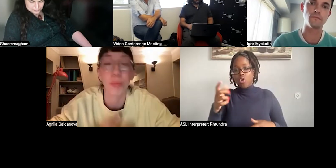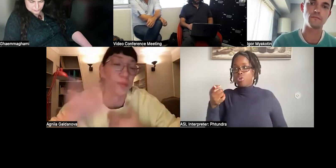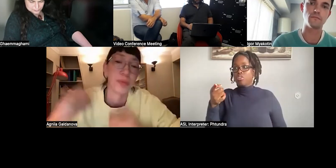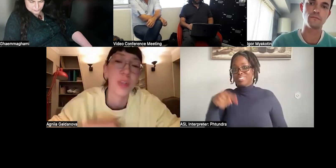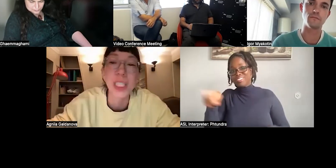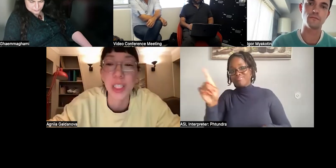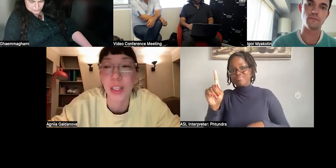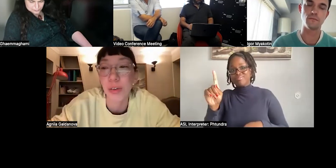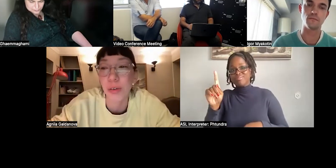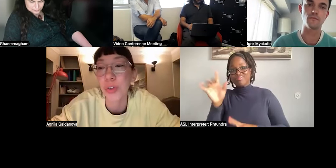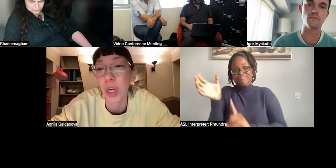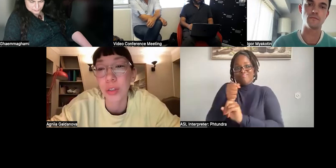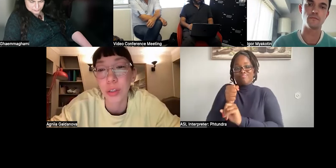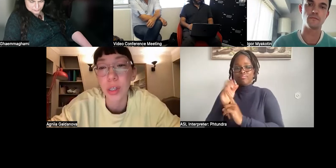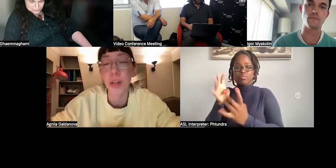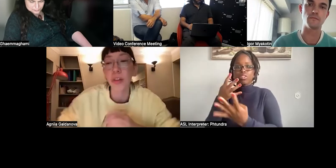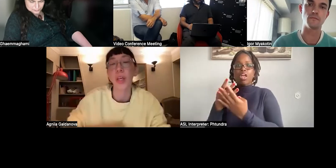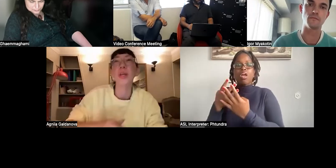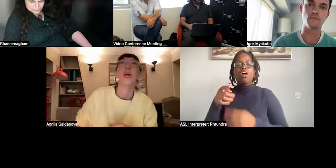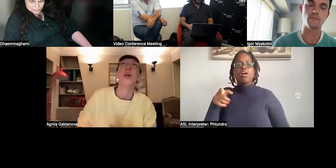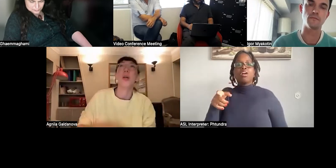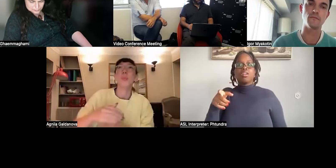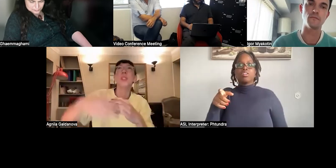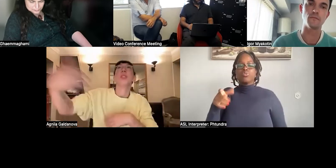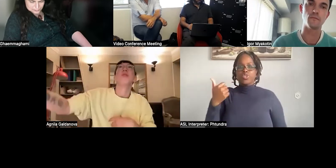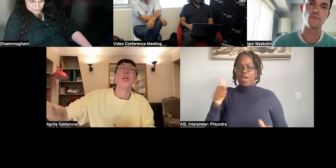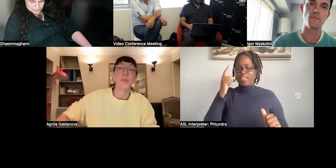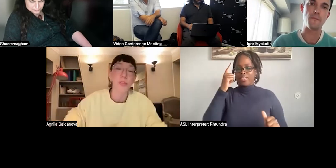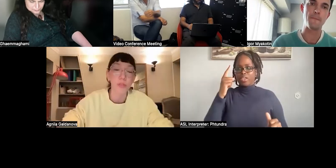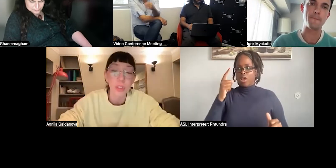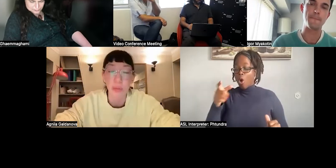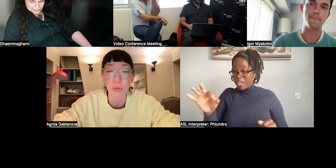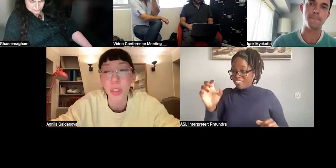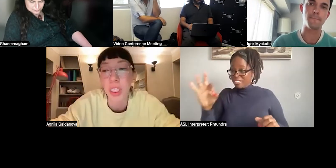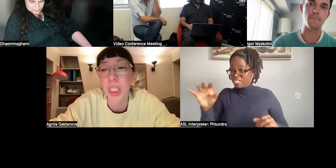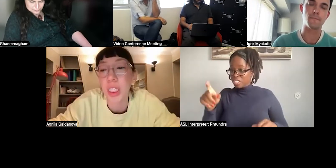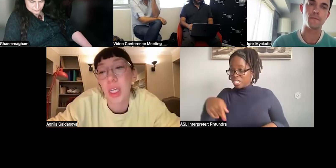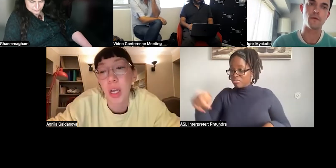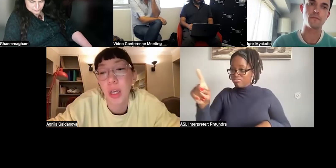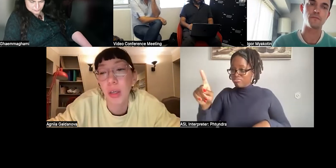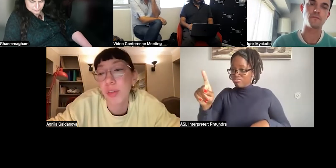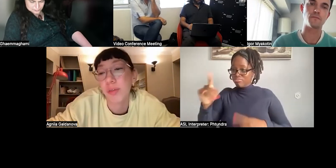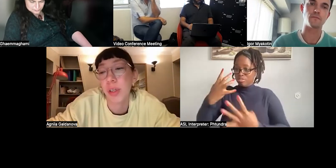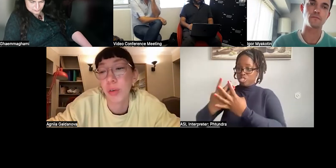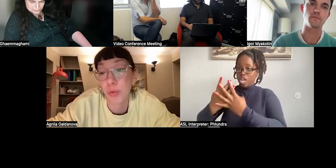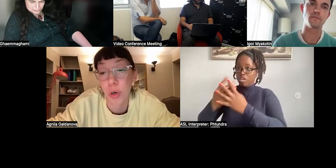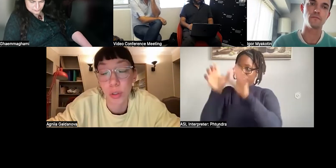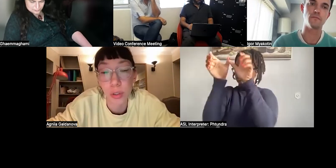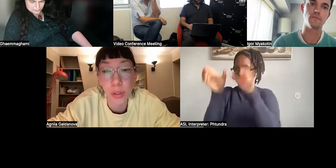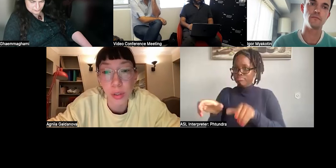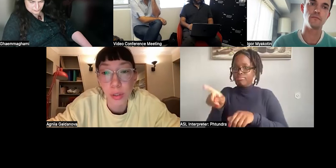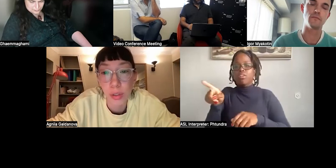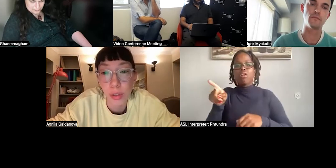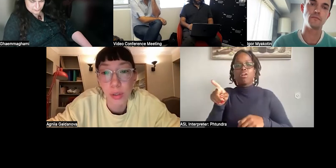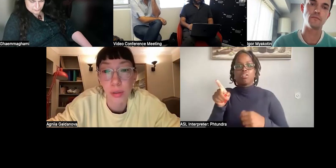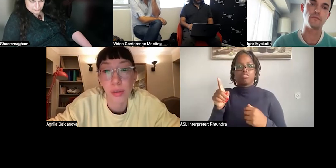know, things like that. So we try to think a bit in advance of everything what's needed if something goes wrong.